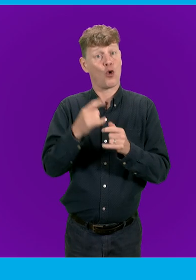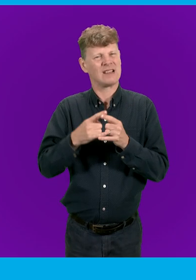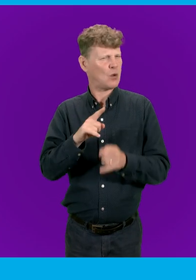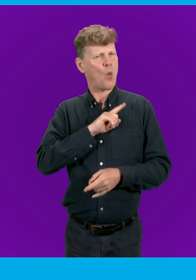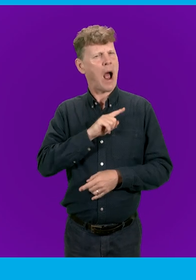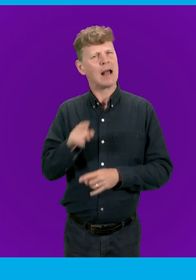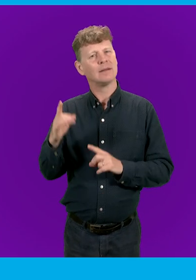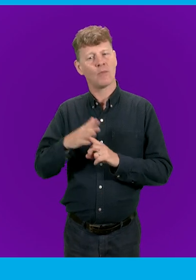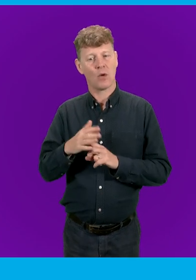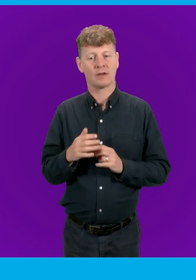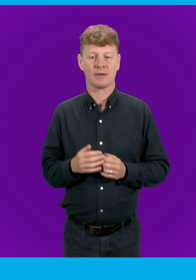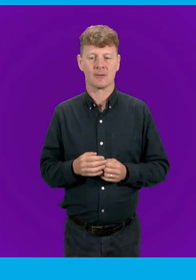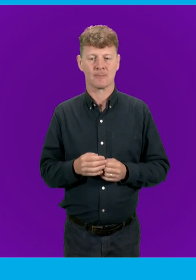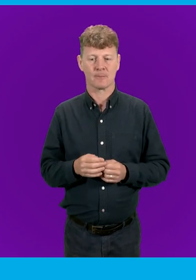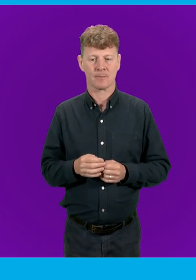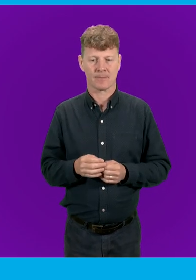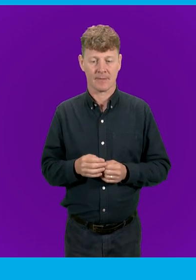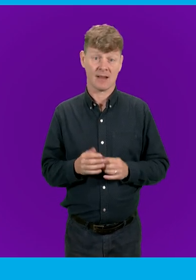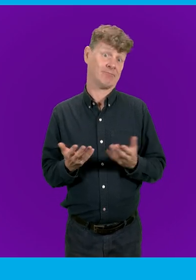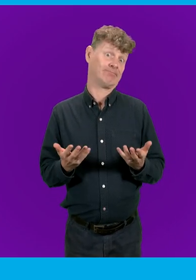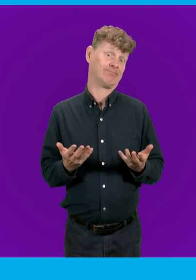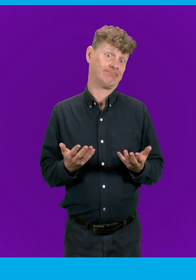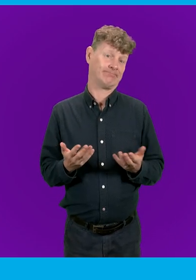Well, for the starters, like we've touched on,